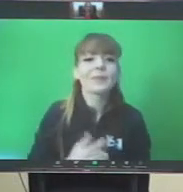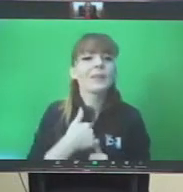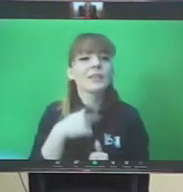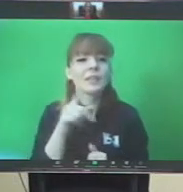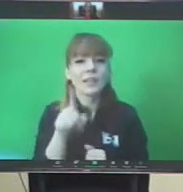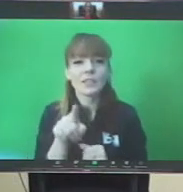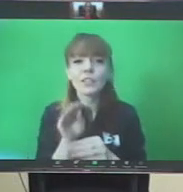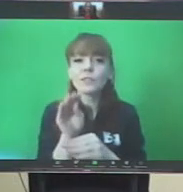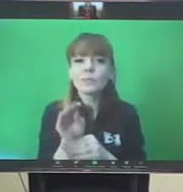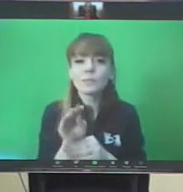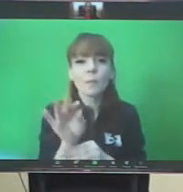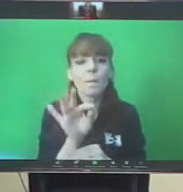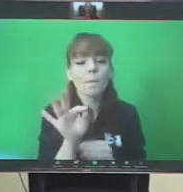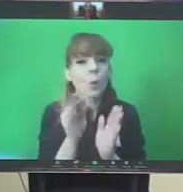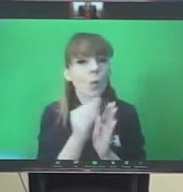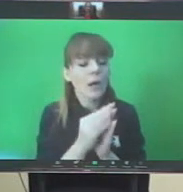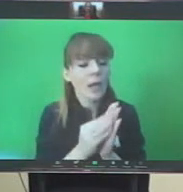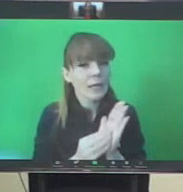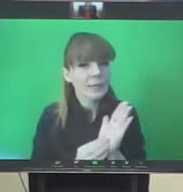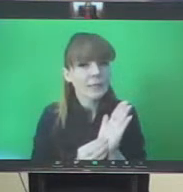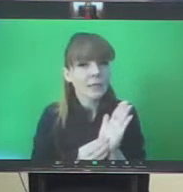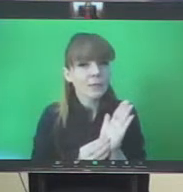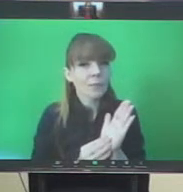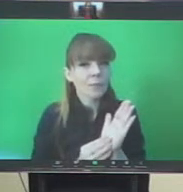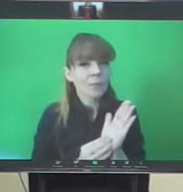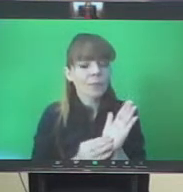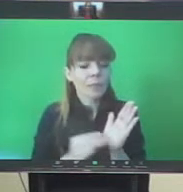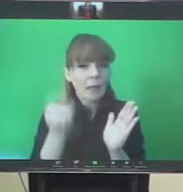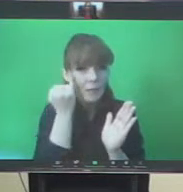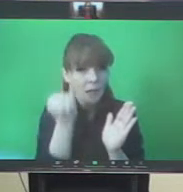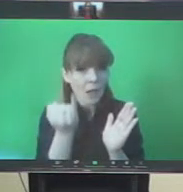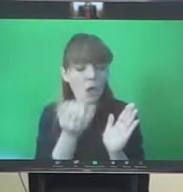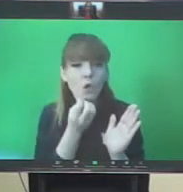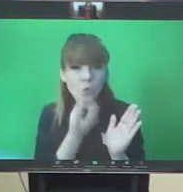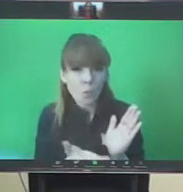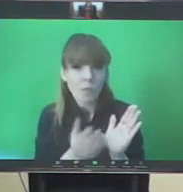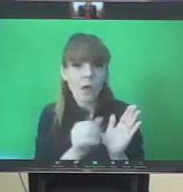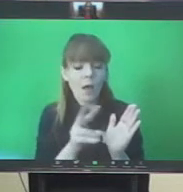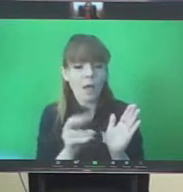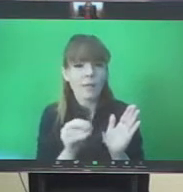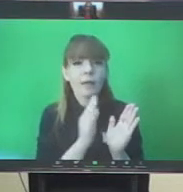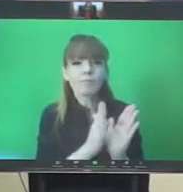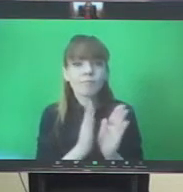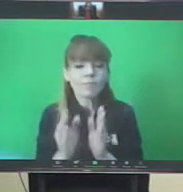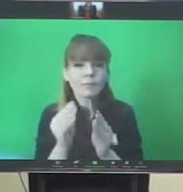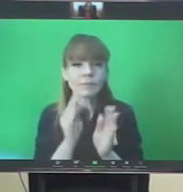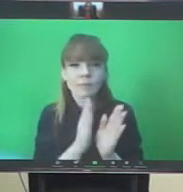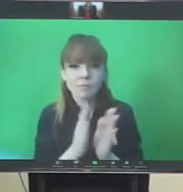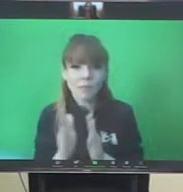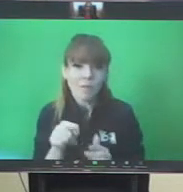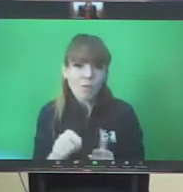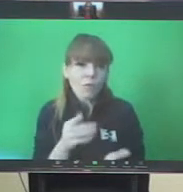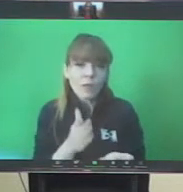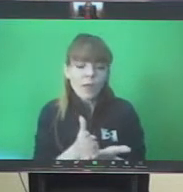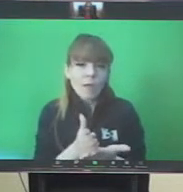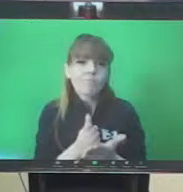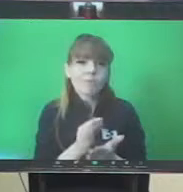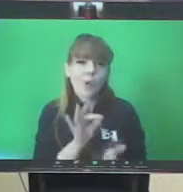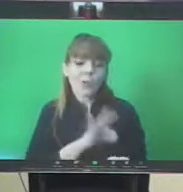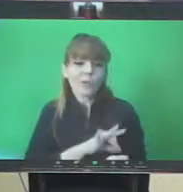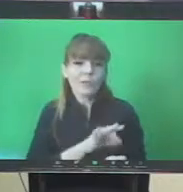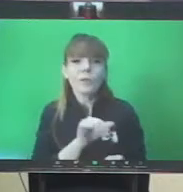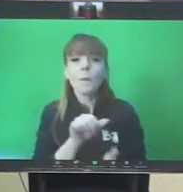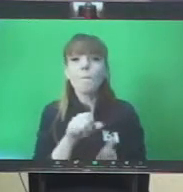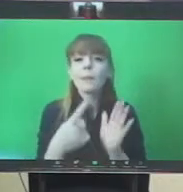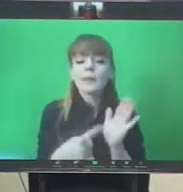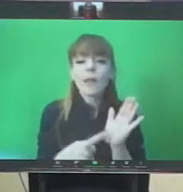like to say a few words on the register. It's a good idea. And I think systematization is always useful. But